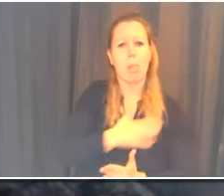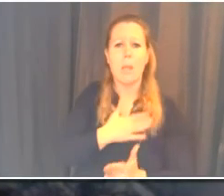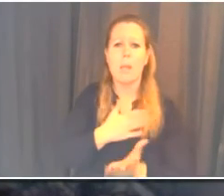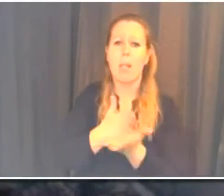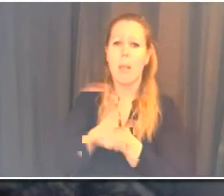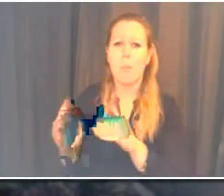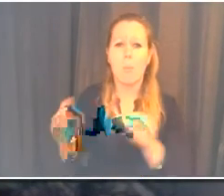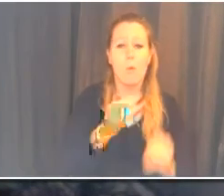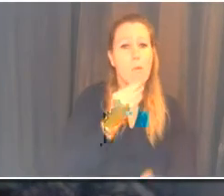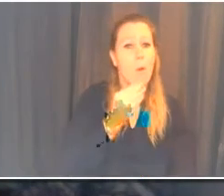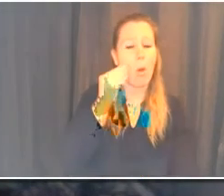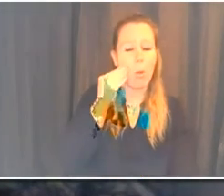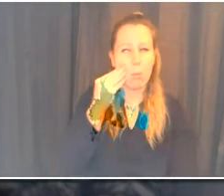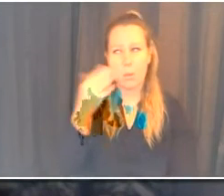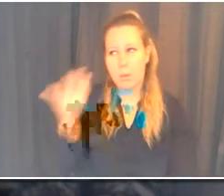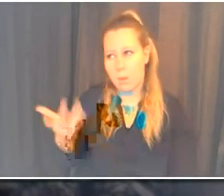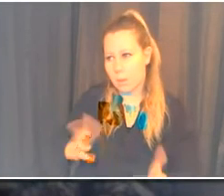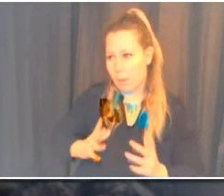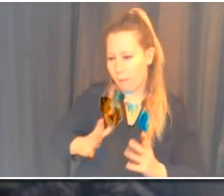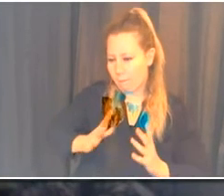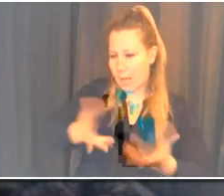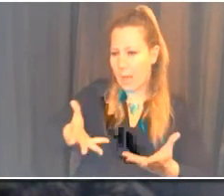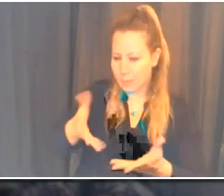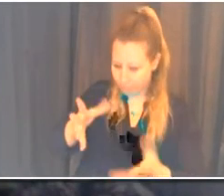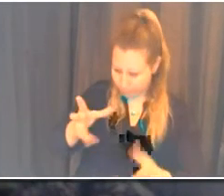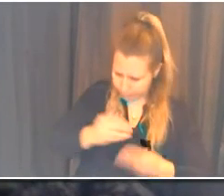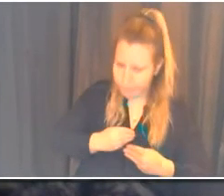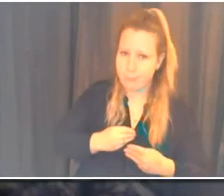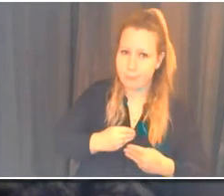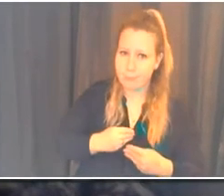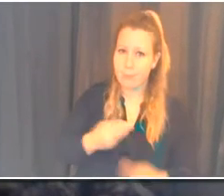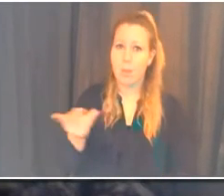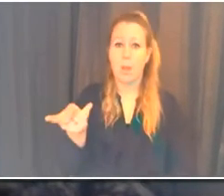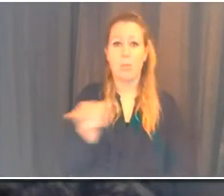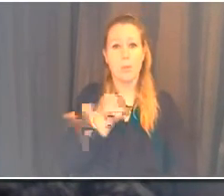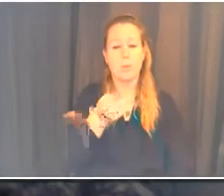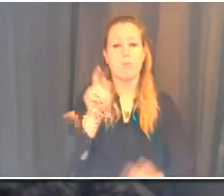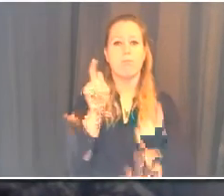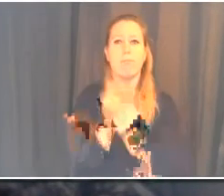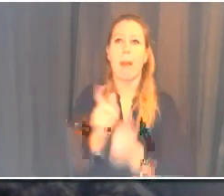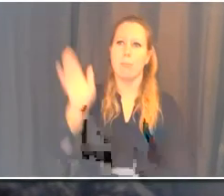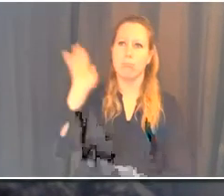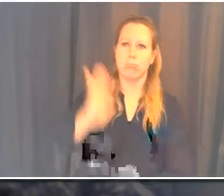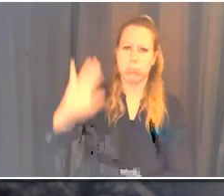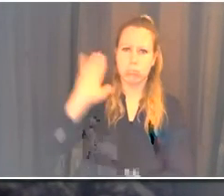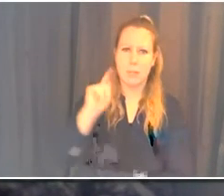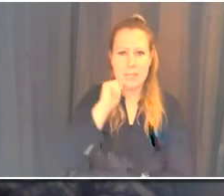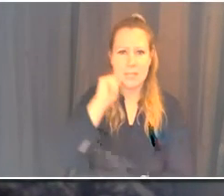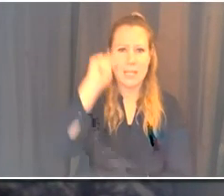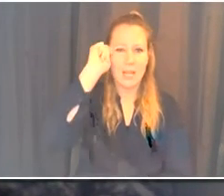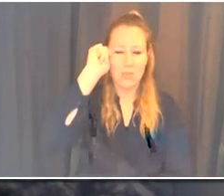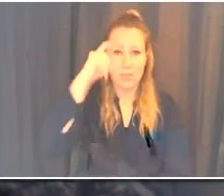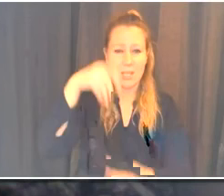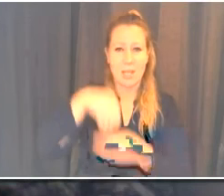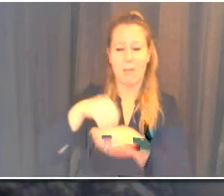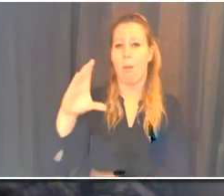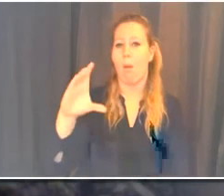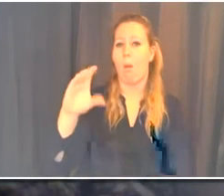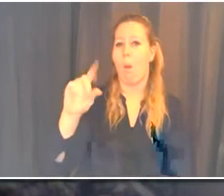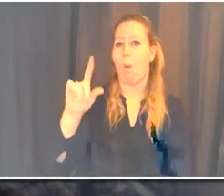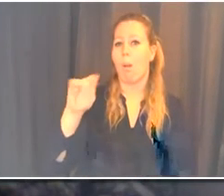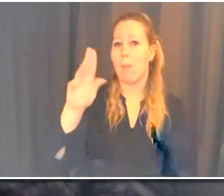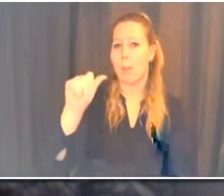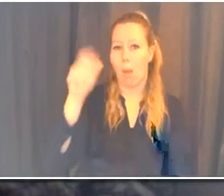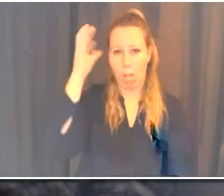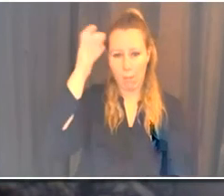job out of jealousy also making her feel guilty for potentially placing the family at risk he controls all of the finances and has begun to